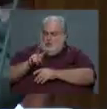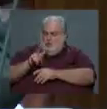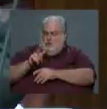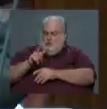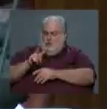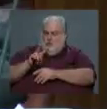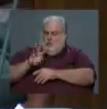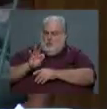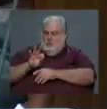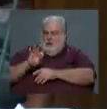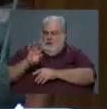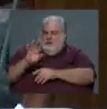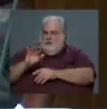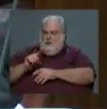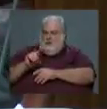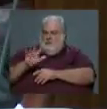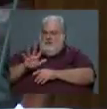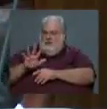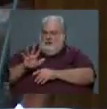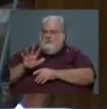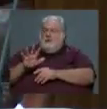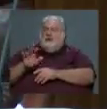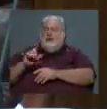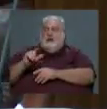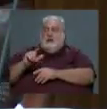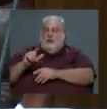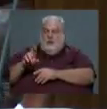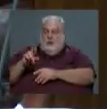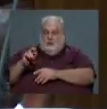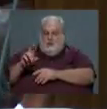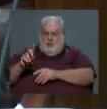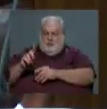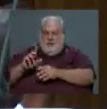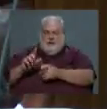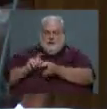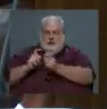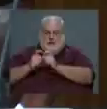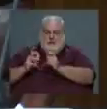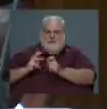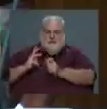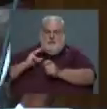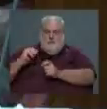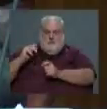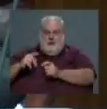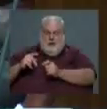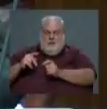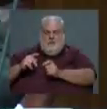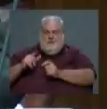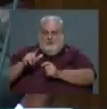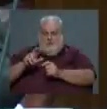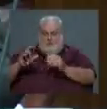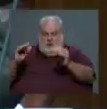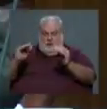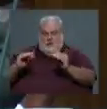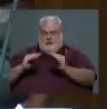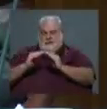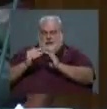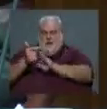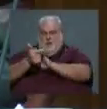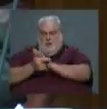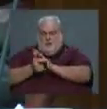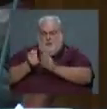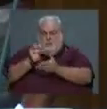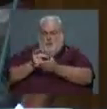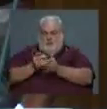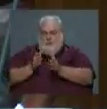10,915 Stagecoach Road, Little Rock, Arkansas, amending the official zoning map of the city of Little Rock, Arkansas, and for other purposes. An ordinance to approve a